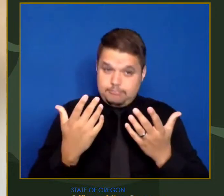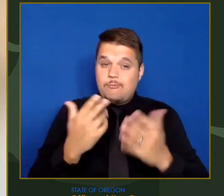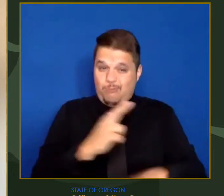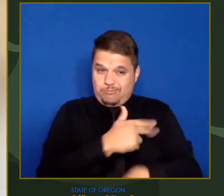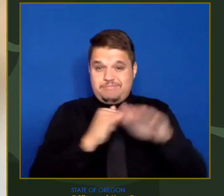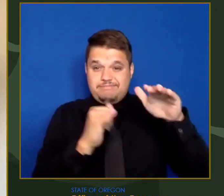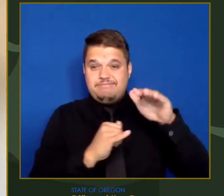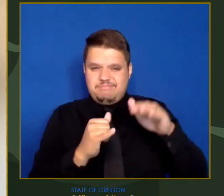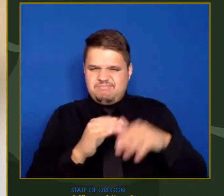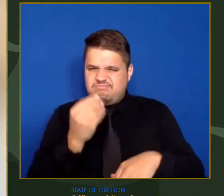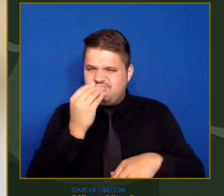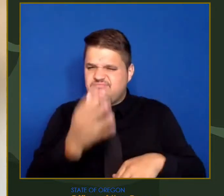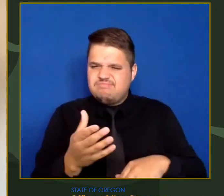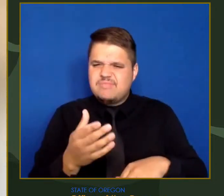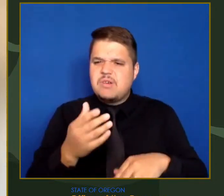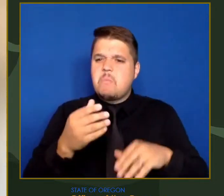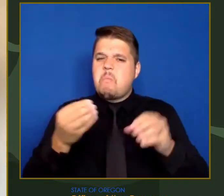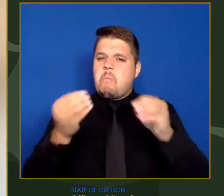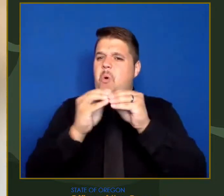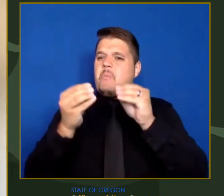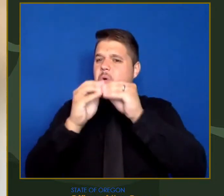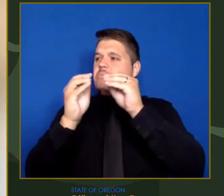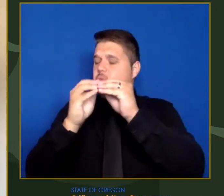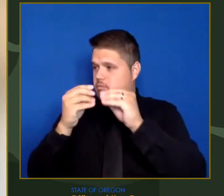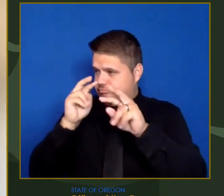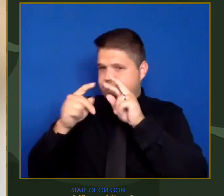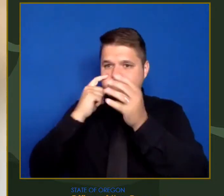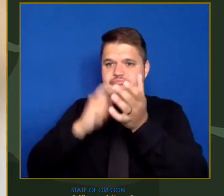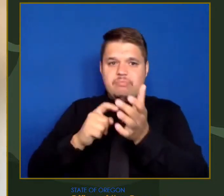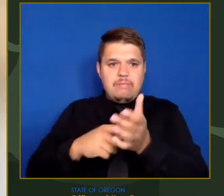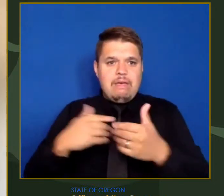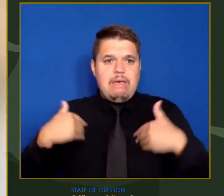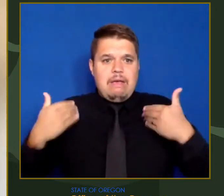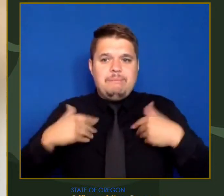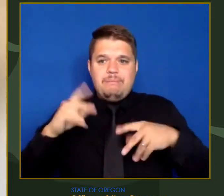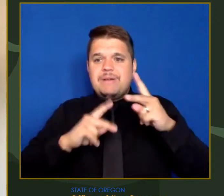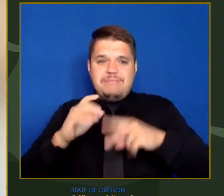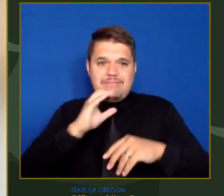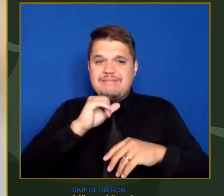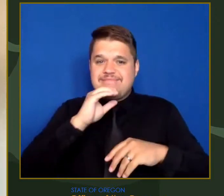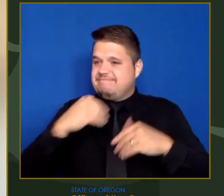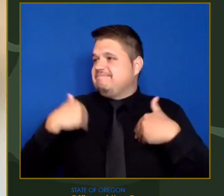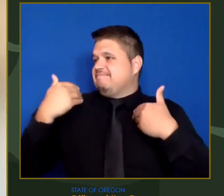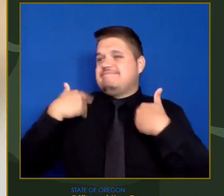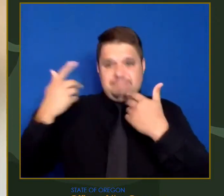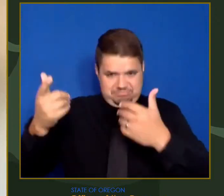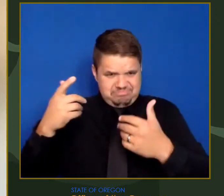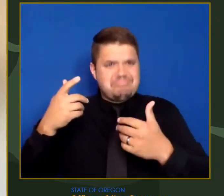now, and this is probably because a lot of our older populations are protected now. So we're getting